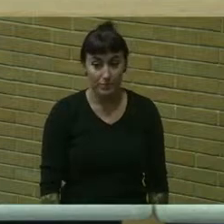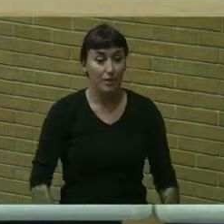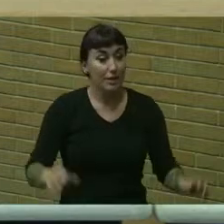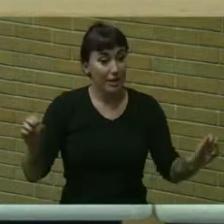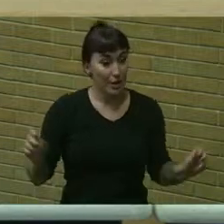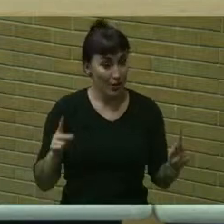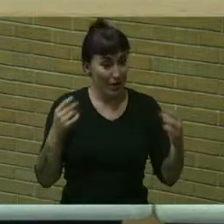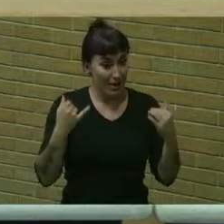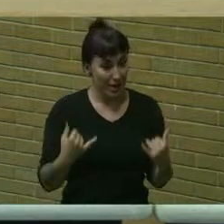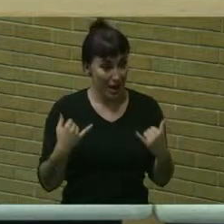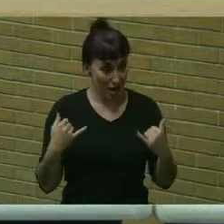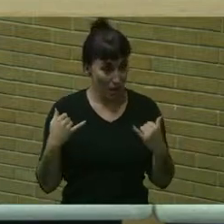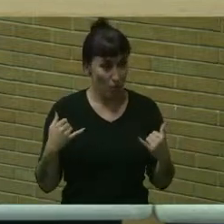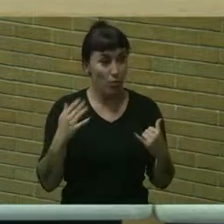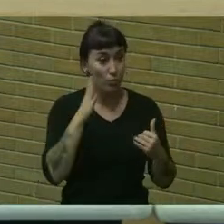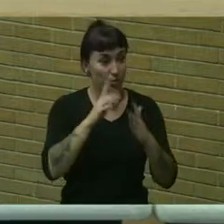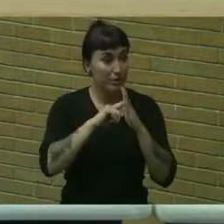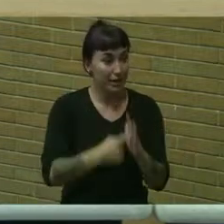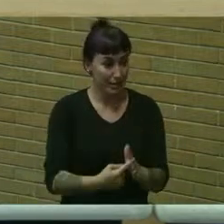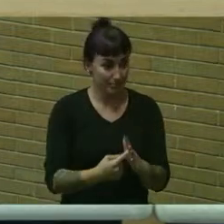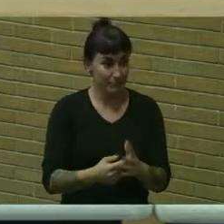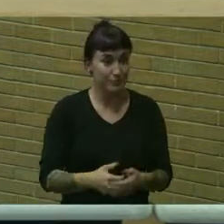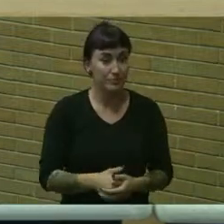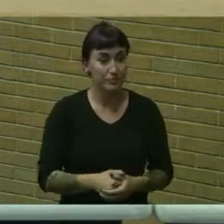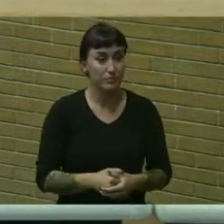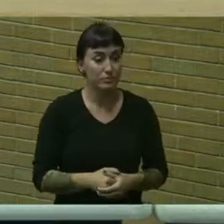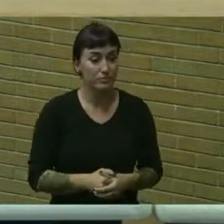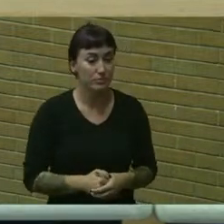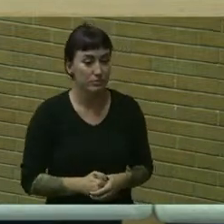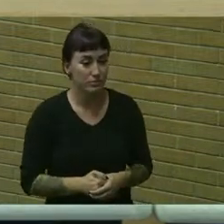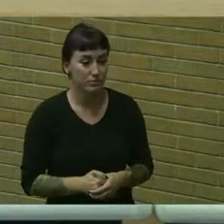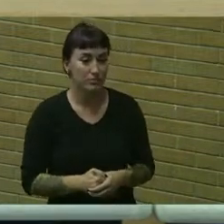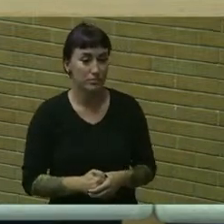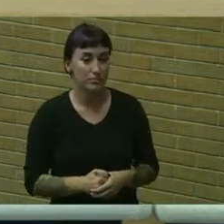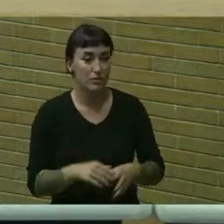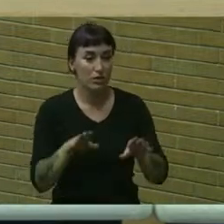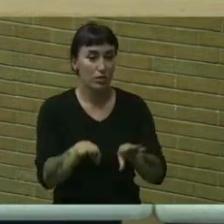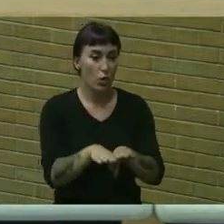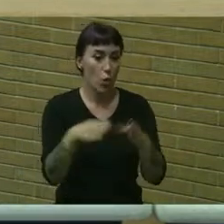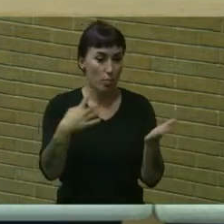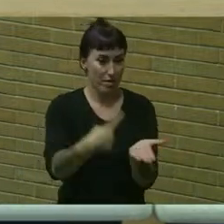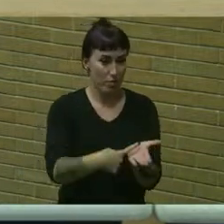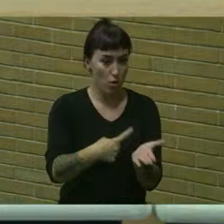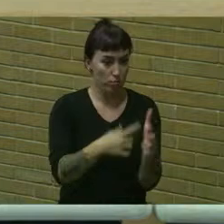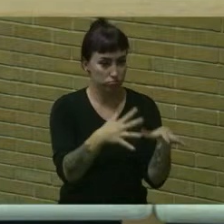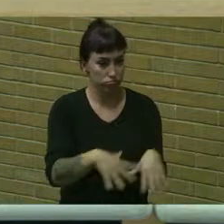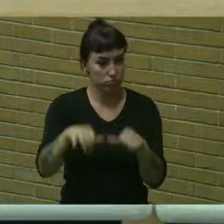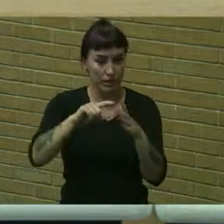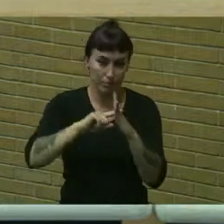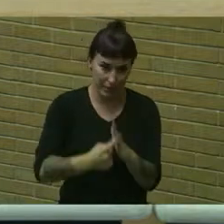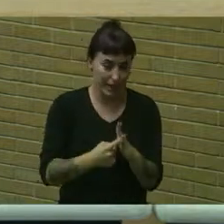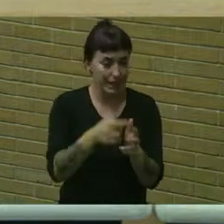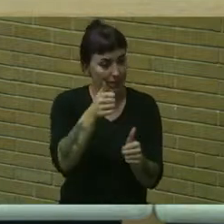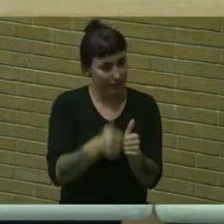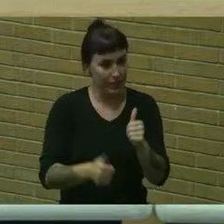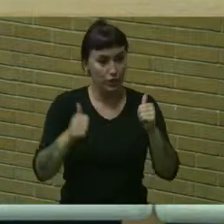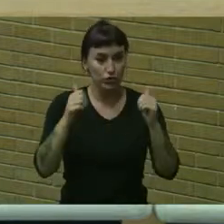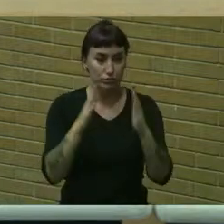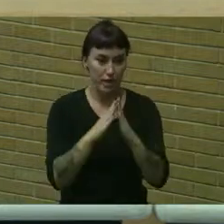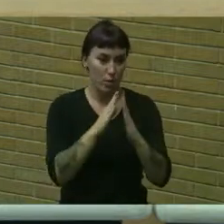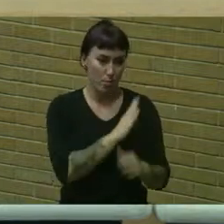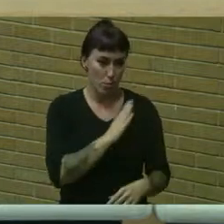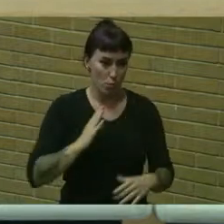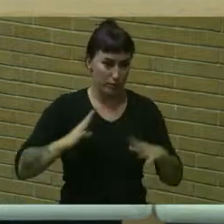Okay, we will now begin the open forum, which we hold at the beginning of every town board